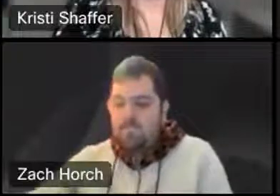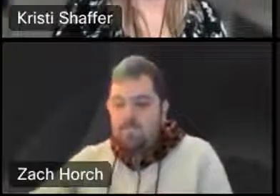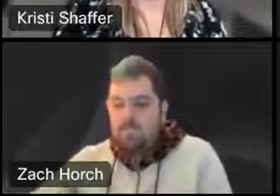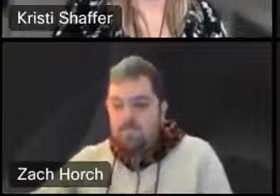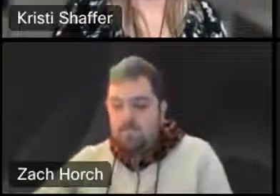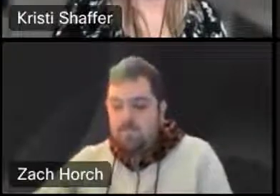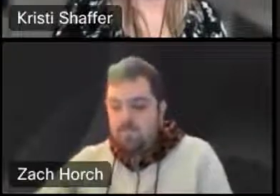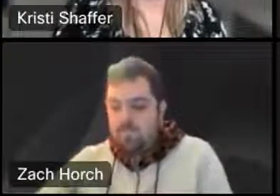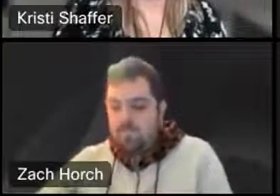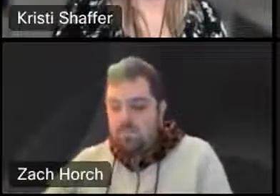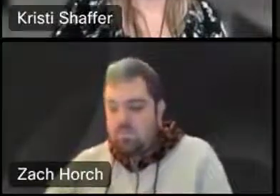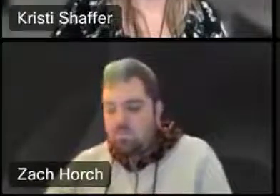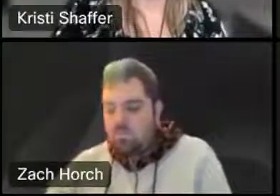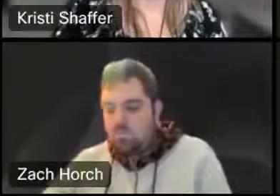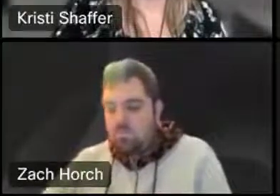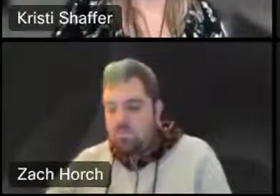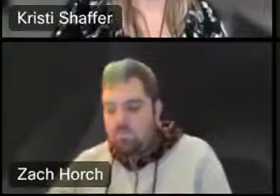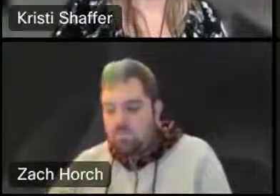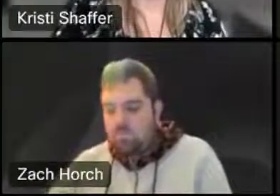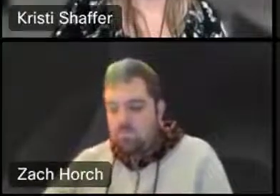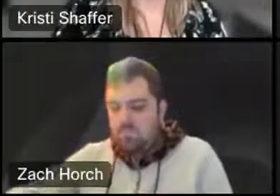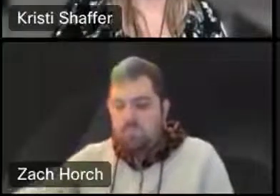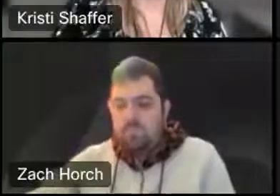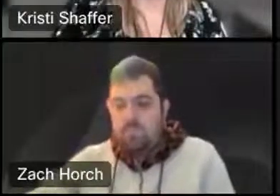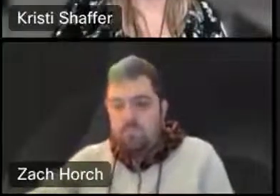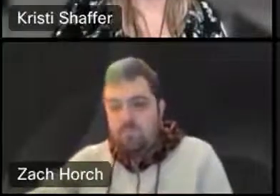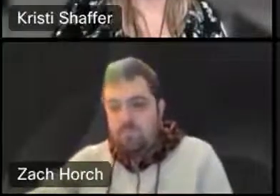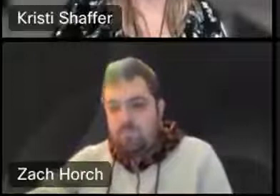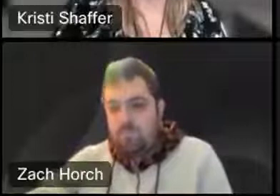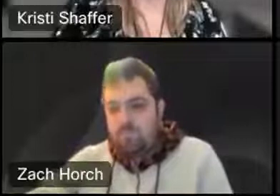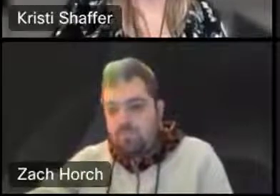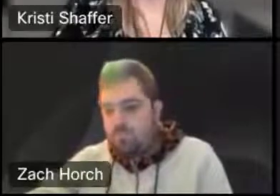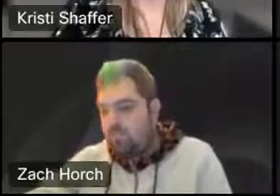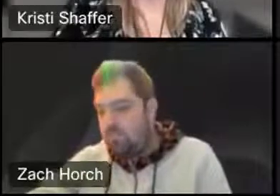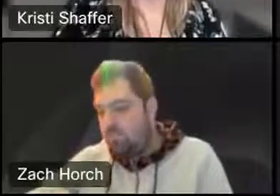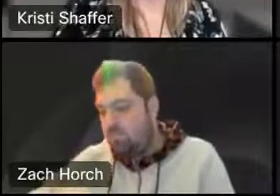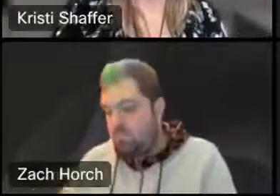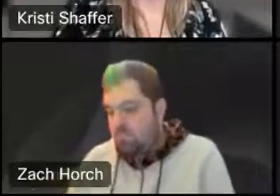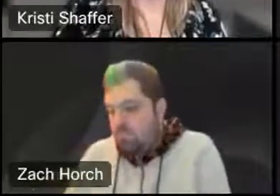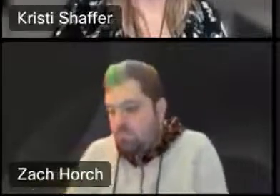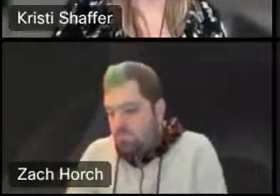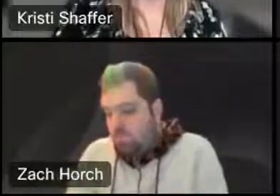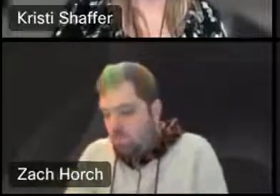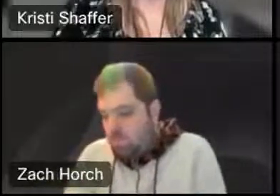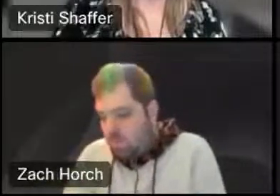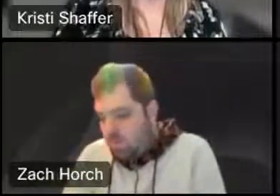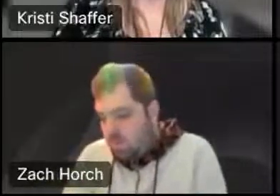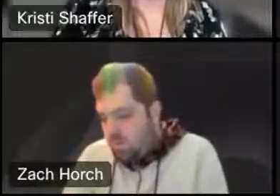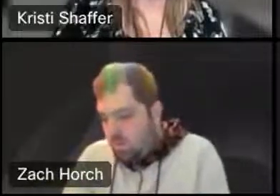directly. Care homes are reaching out to transportation vendors directly. Families are, and